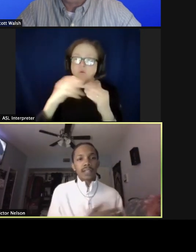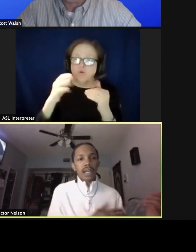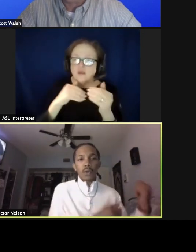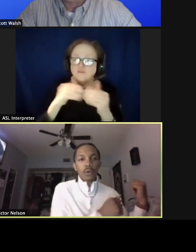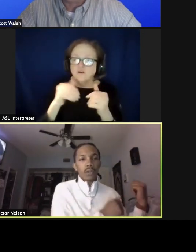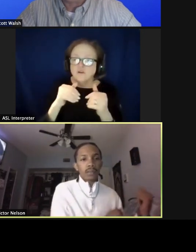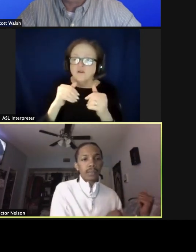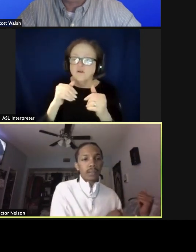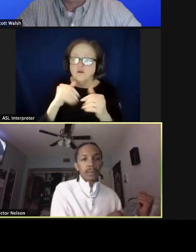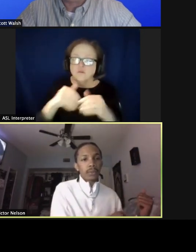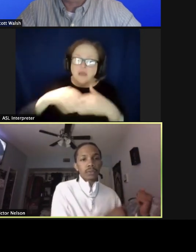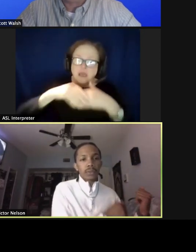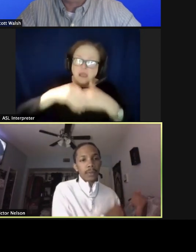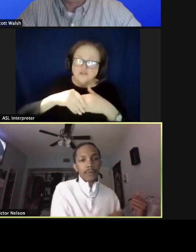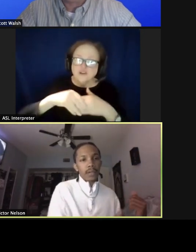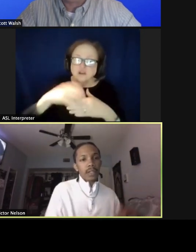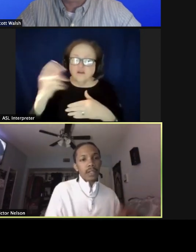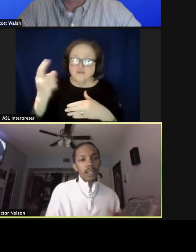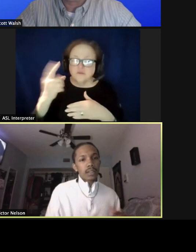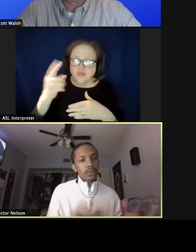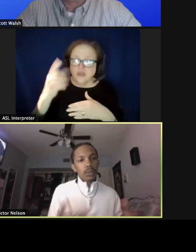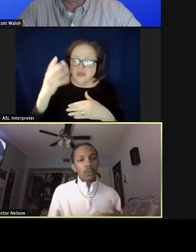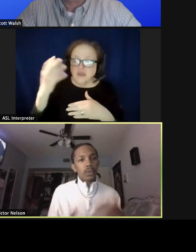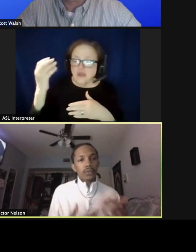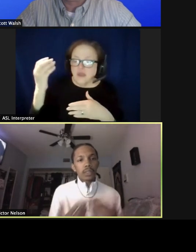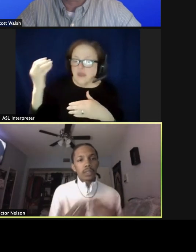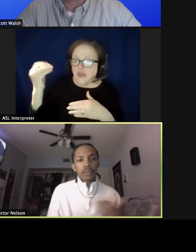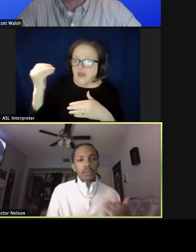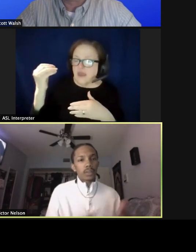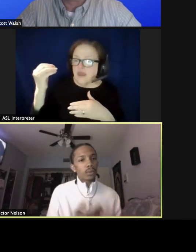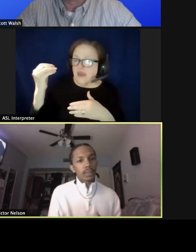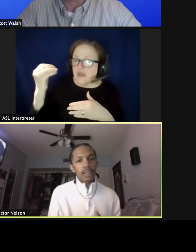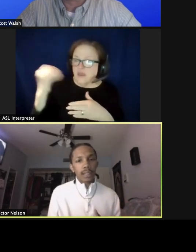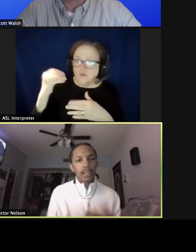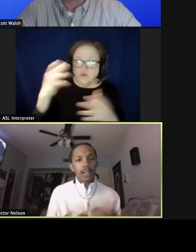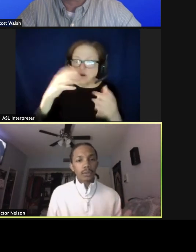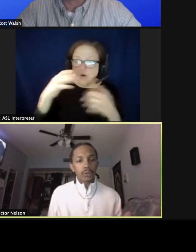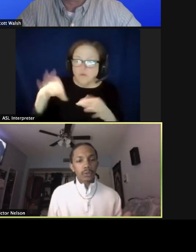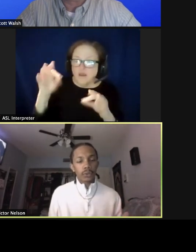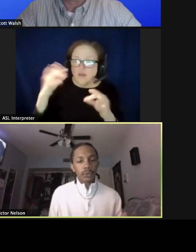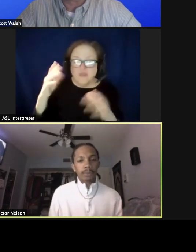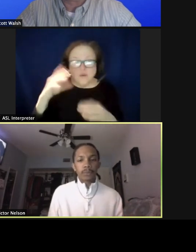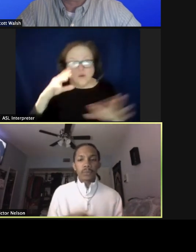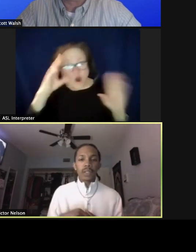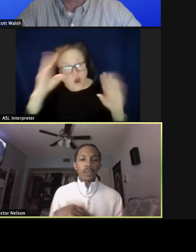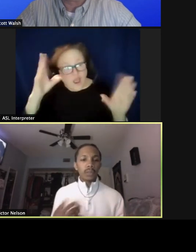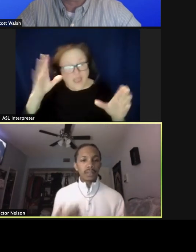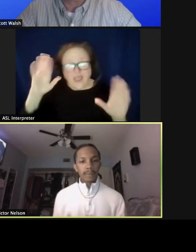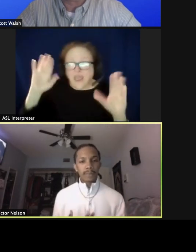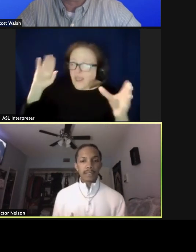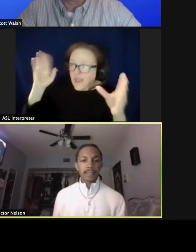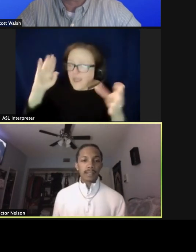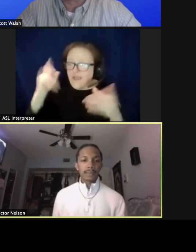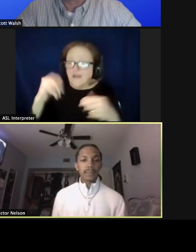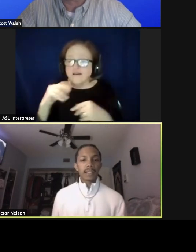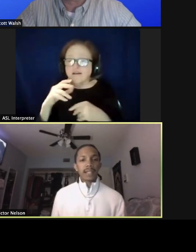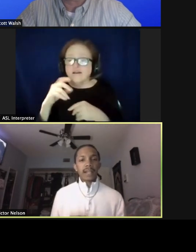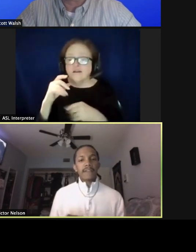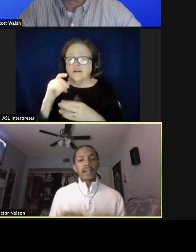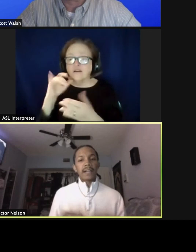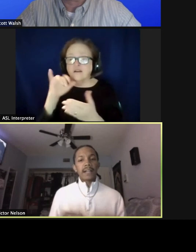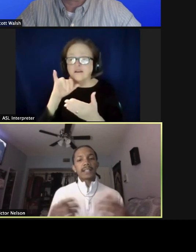every time we're going to pick up or drop off our hearing aids, you know, we'll run into each other, we'll say, hey, how you doing? With that being said,